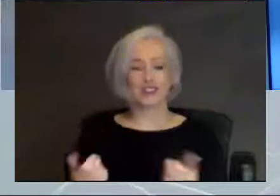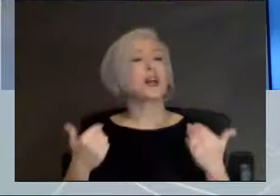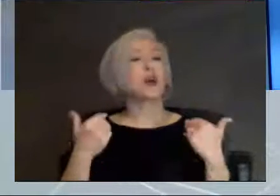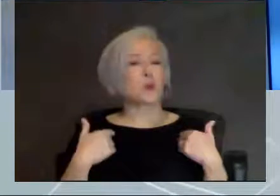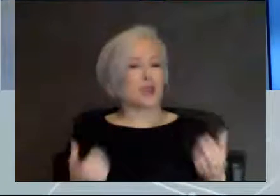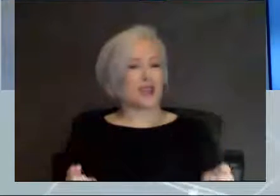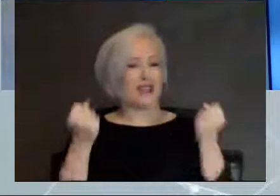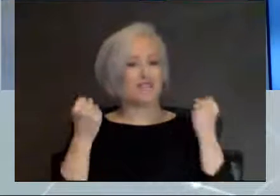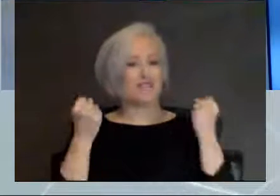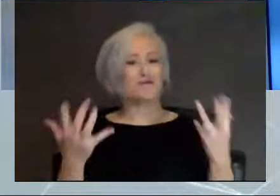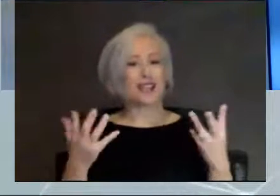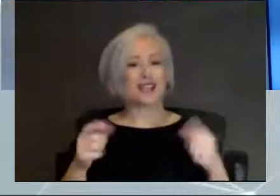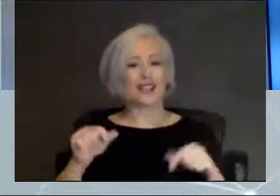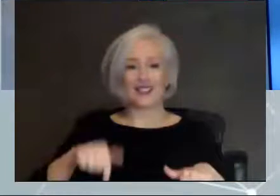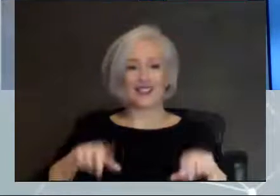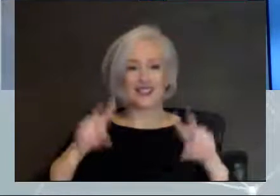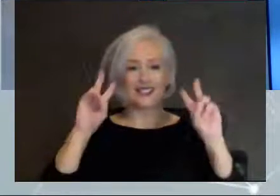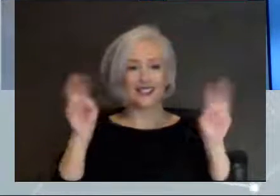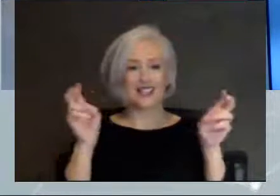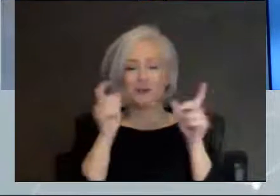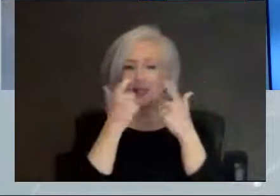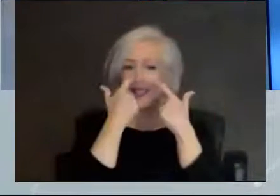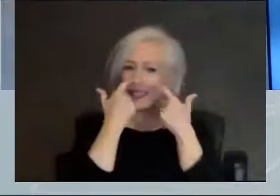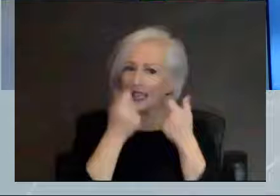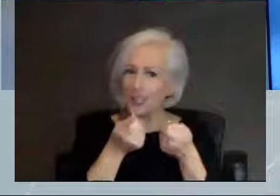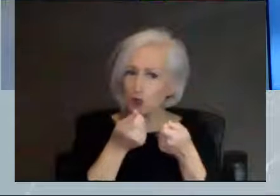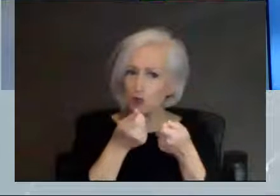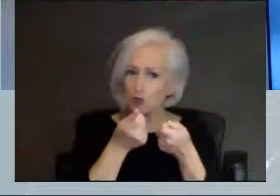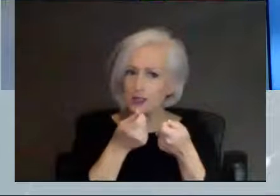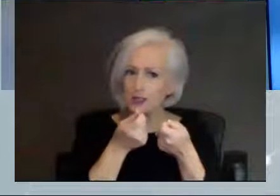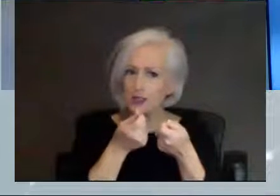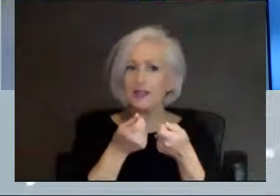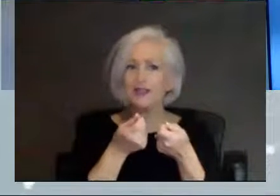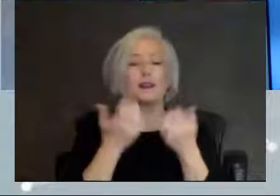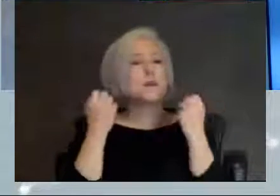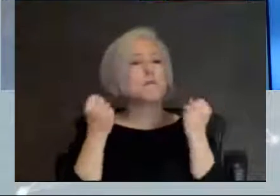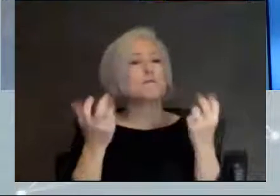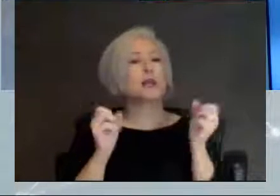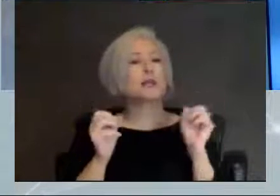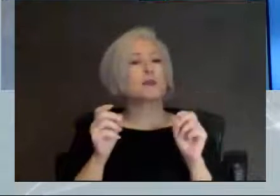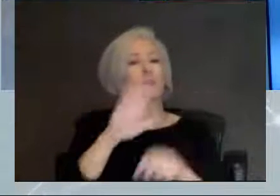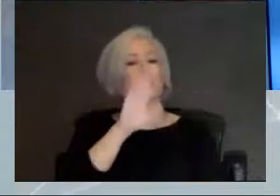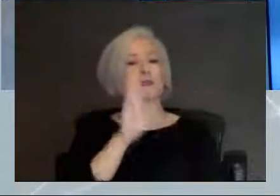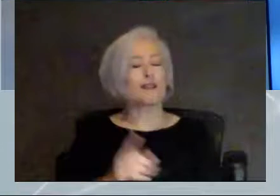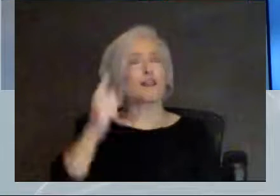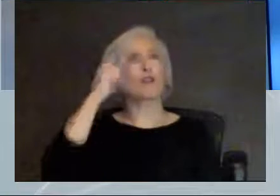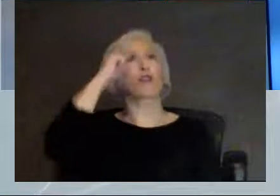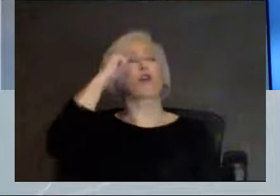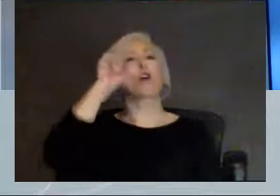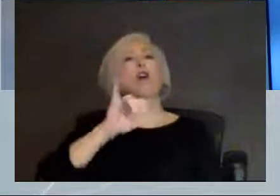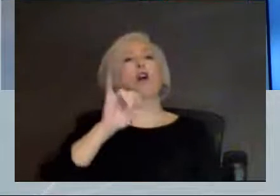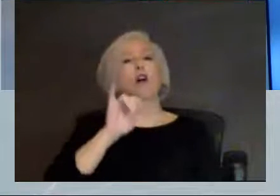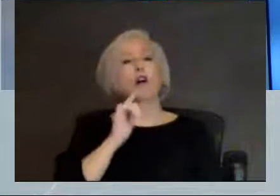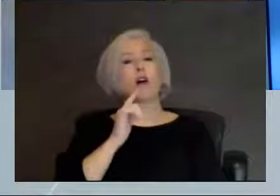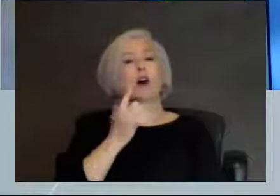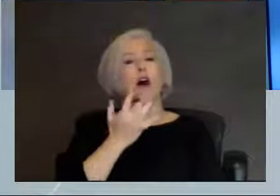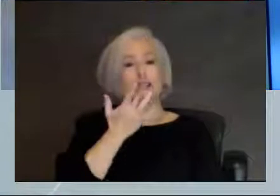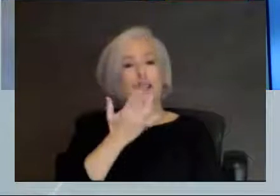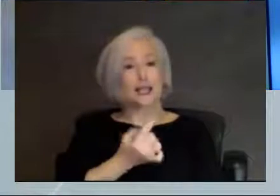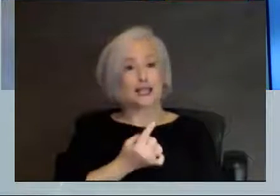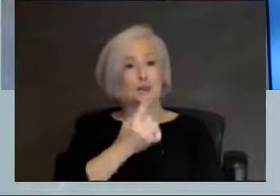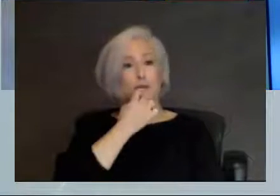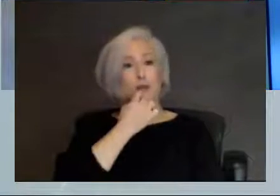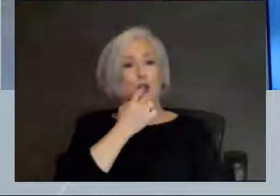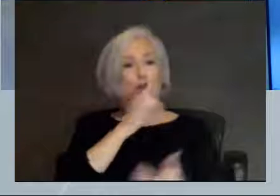topic is so interesting and something that a lot of people never thought about, having a bitter taste in your mouth indicate colon cancer.